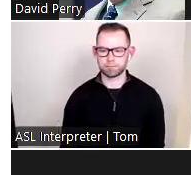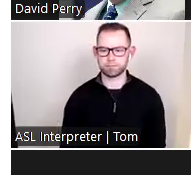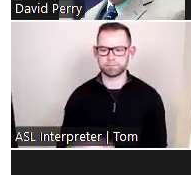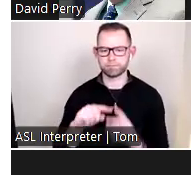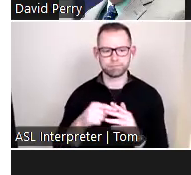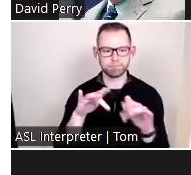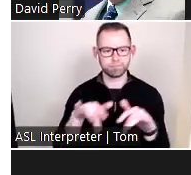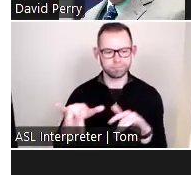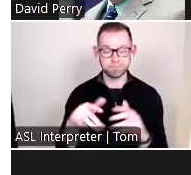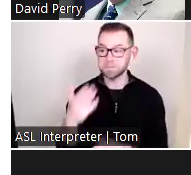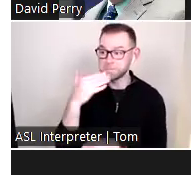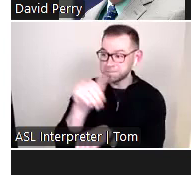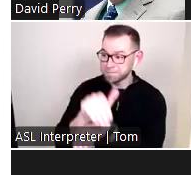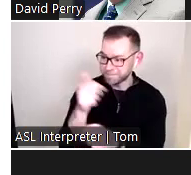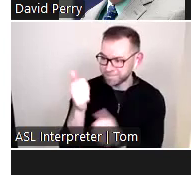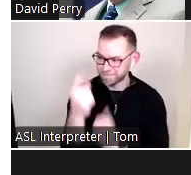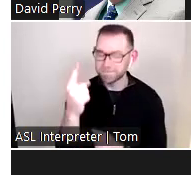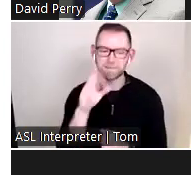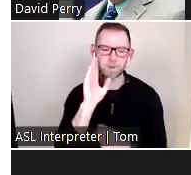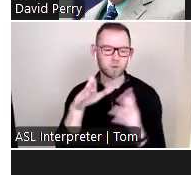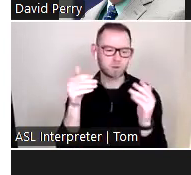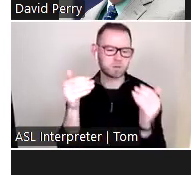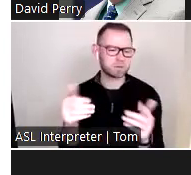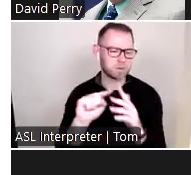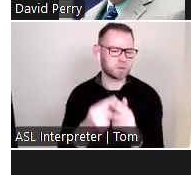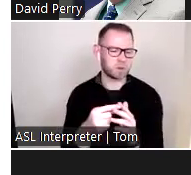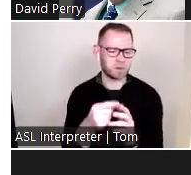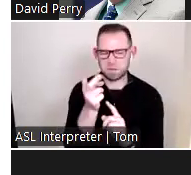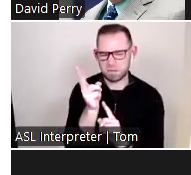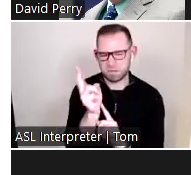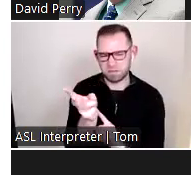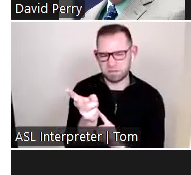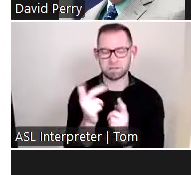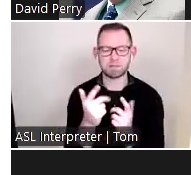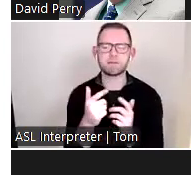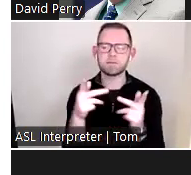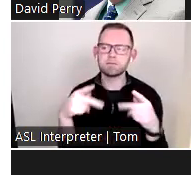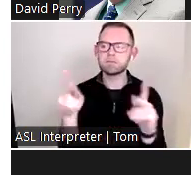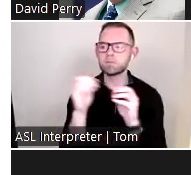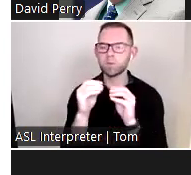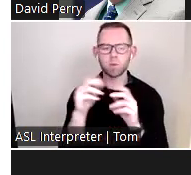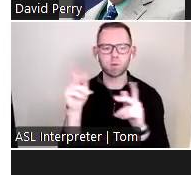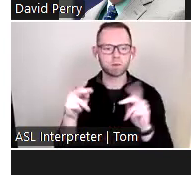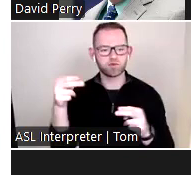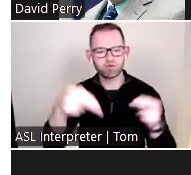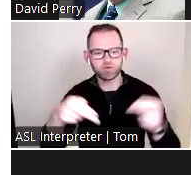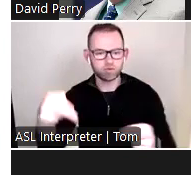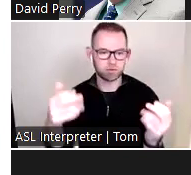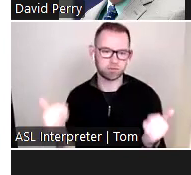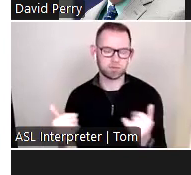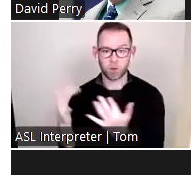Good evening, everyone. We're going to get started in just a couple minutes. Just going to let people filter in from the waiting room.